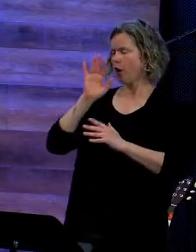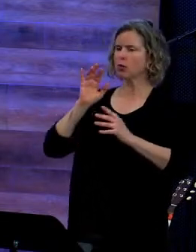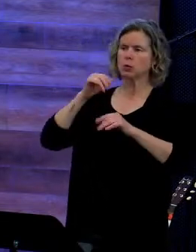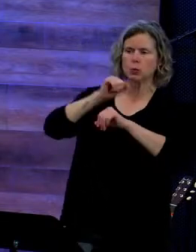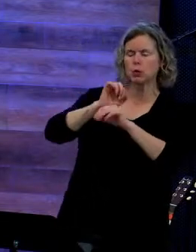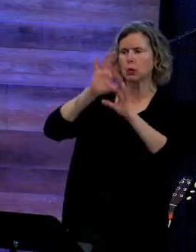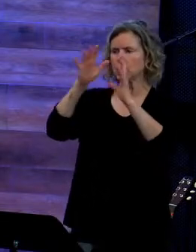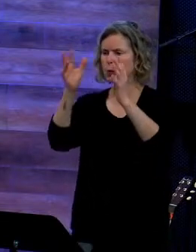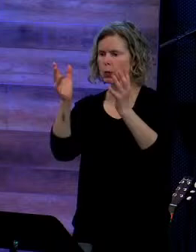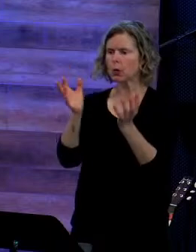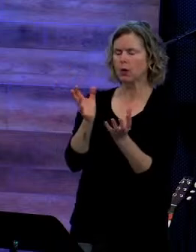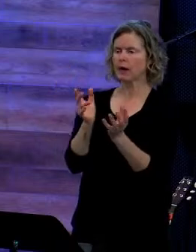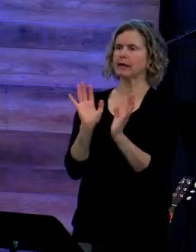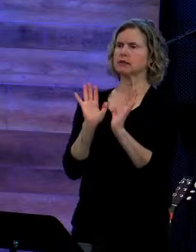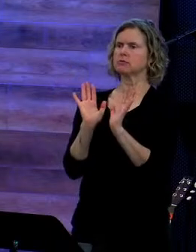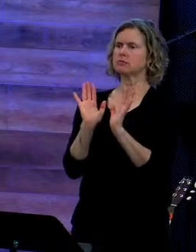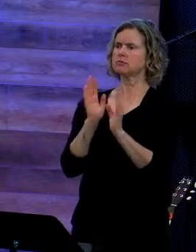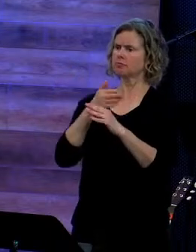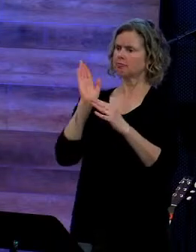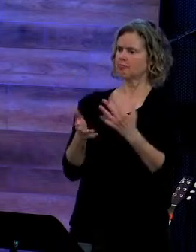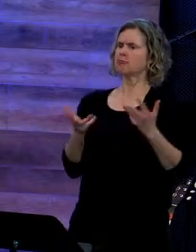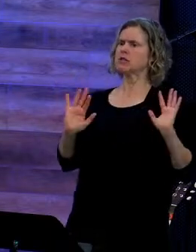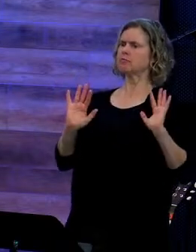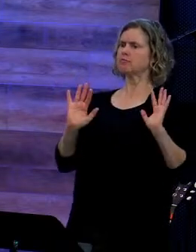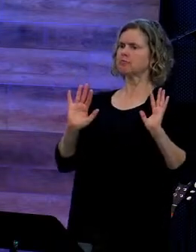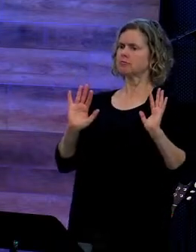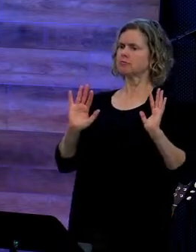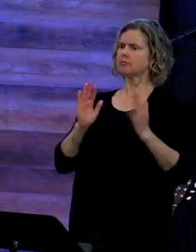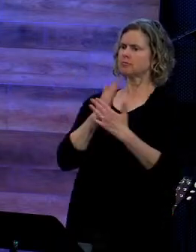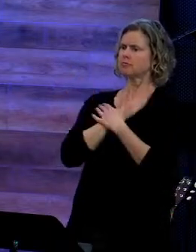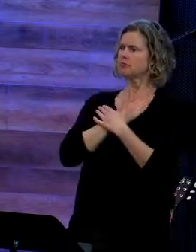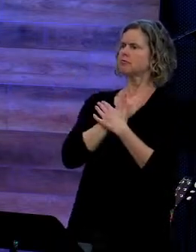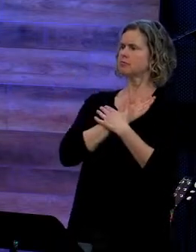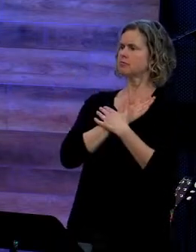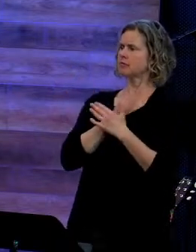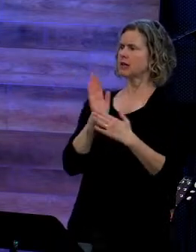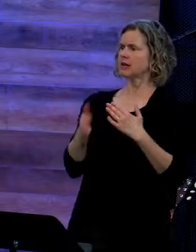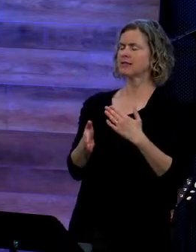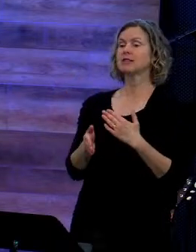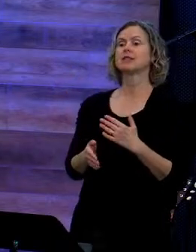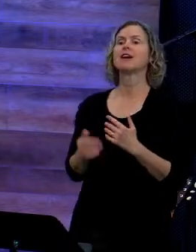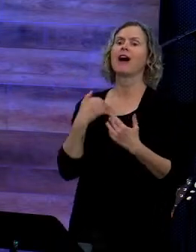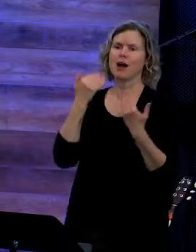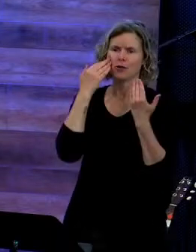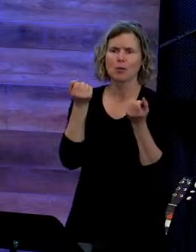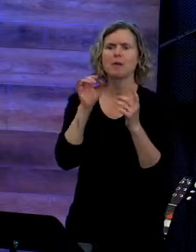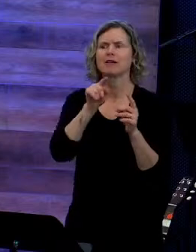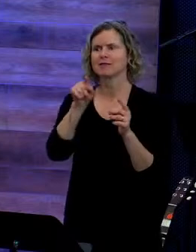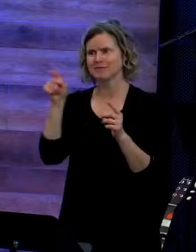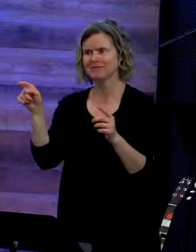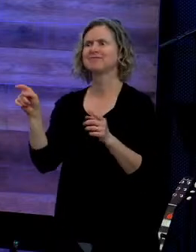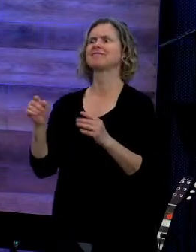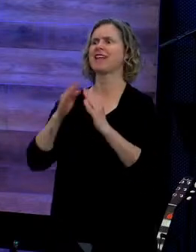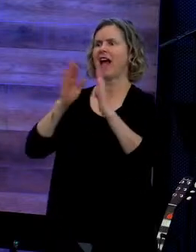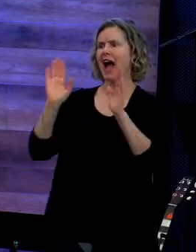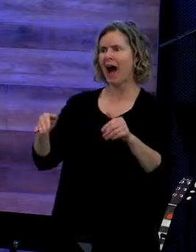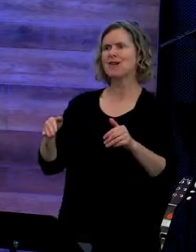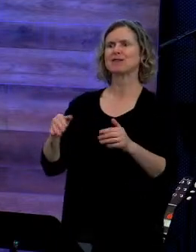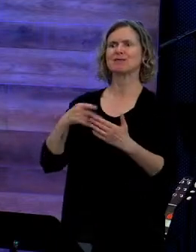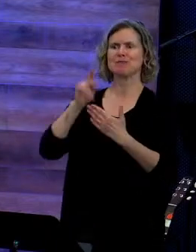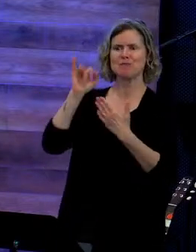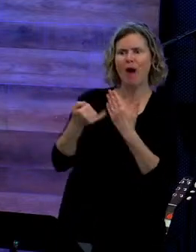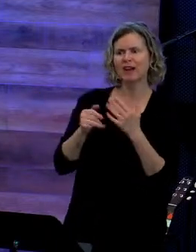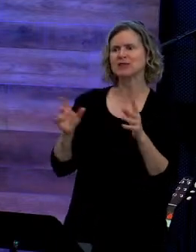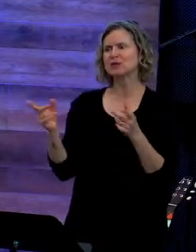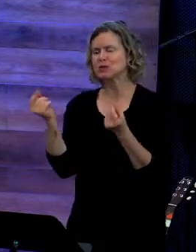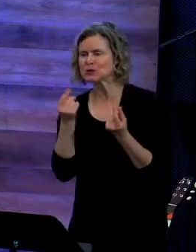of creation. Now, I know a lot of you are doing house projects right now. We've got a lot of DIY people in this church